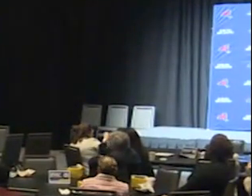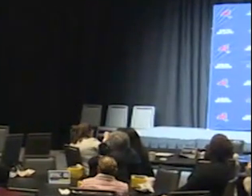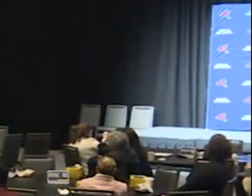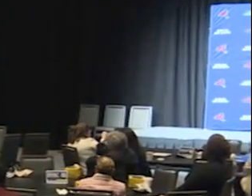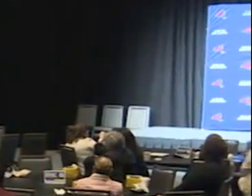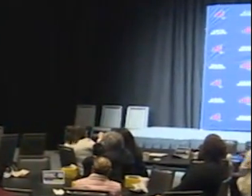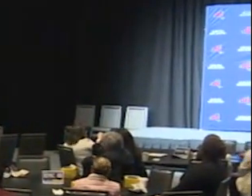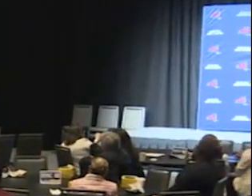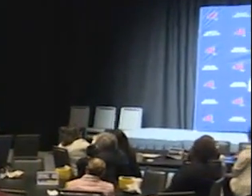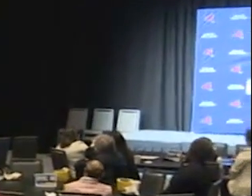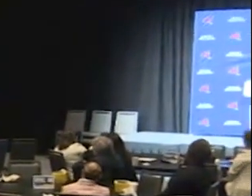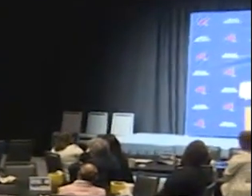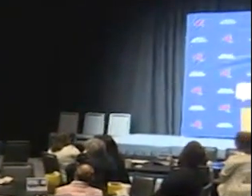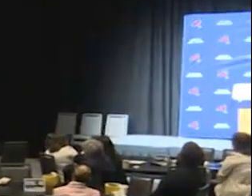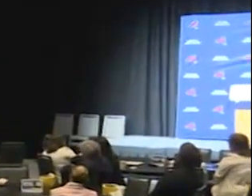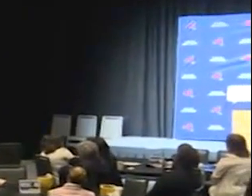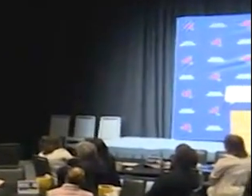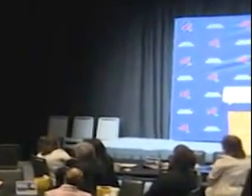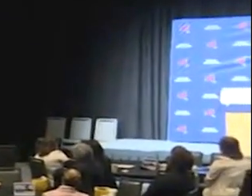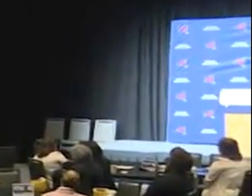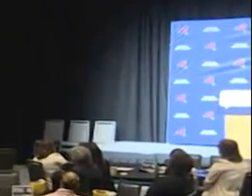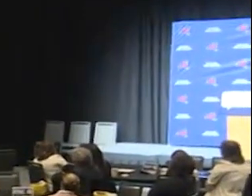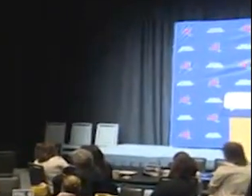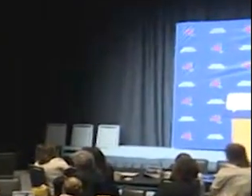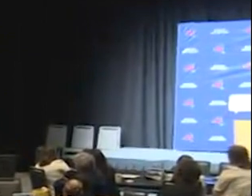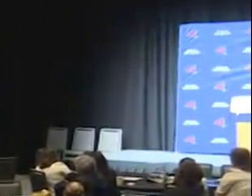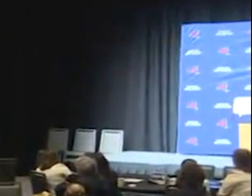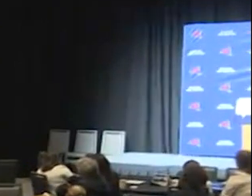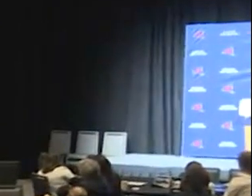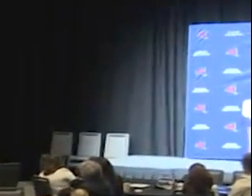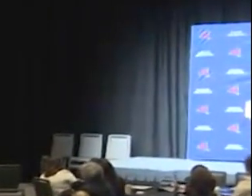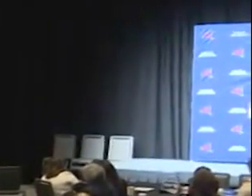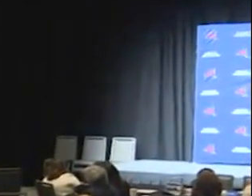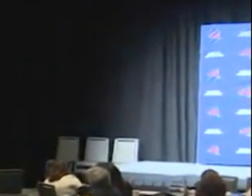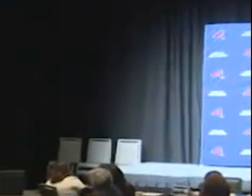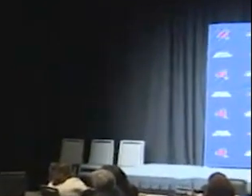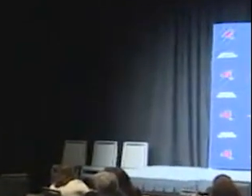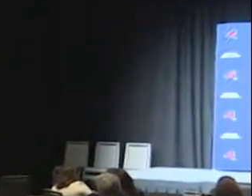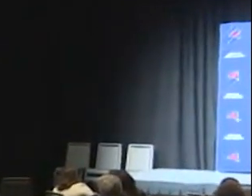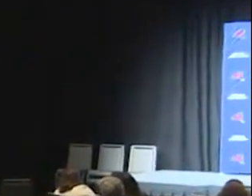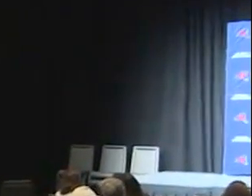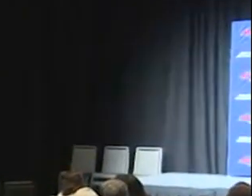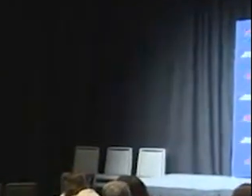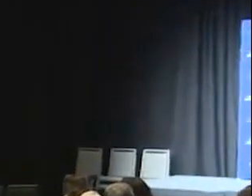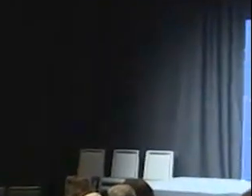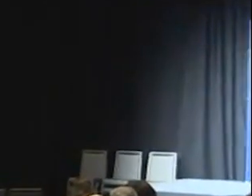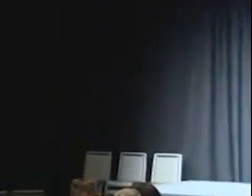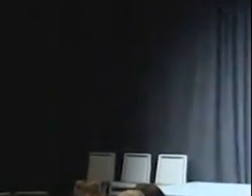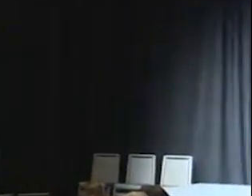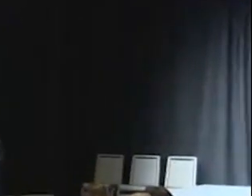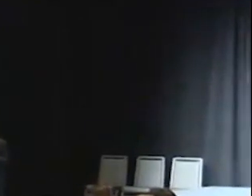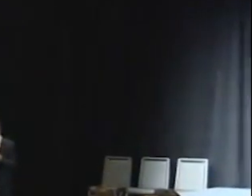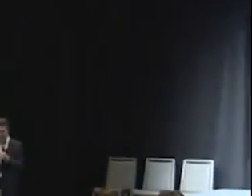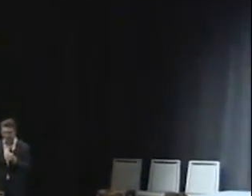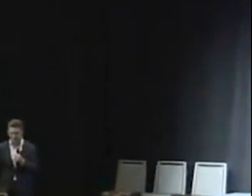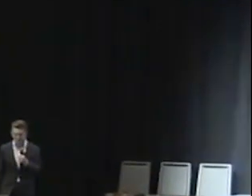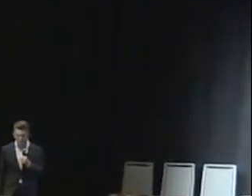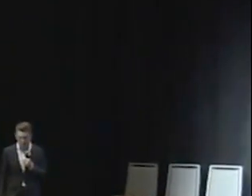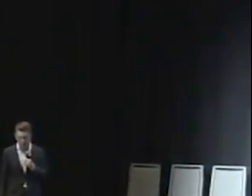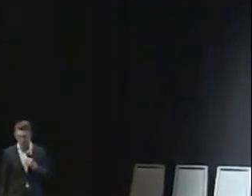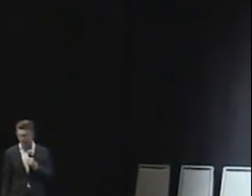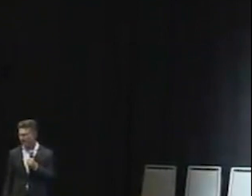This boy I love. He said, my best self is kind, hardworking, determined, and selfless.